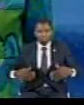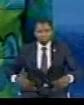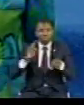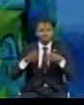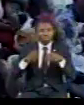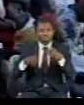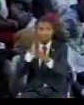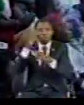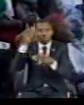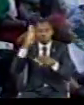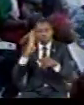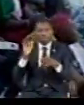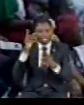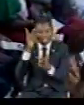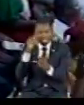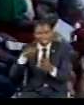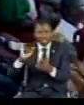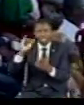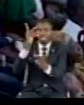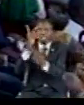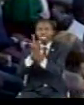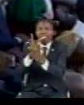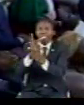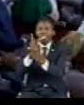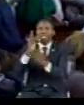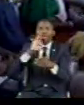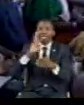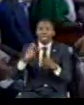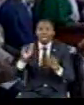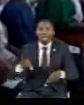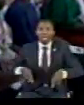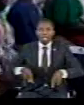her alive. But,